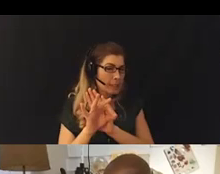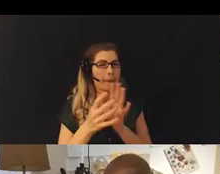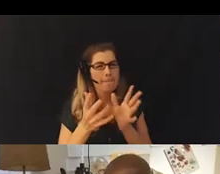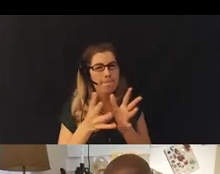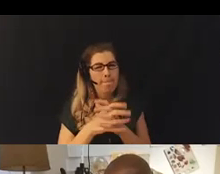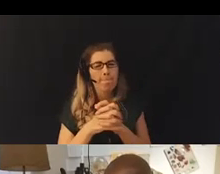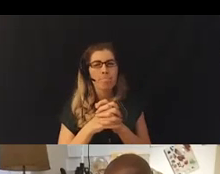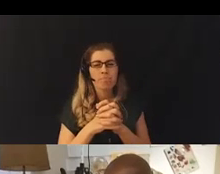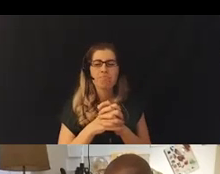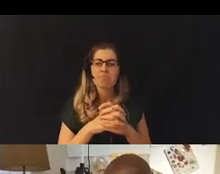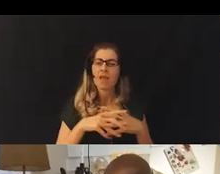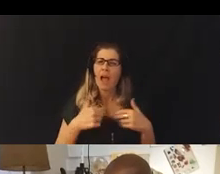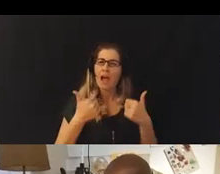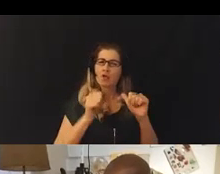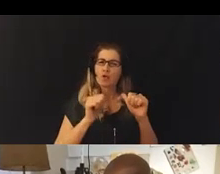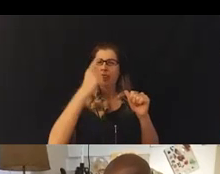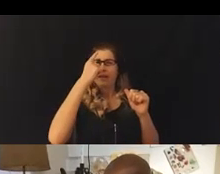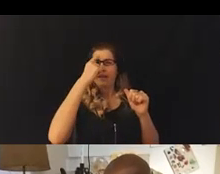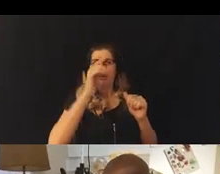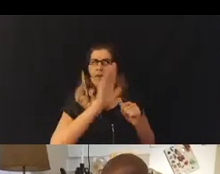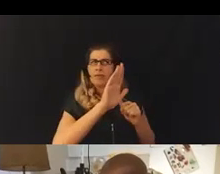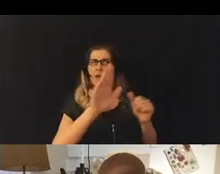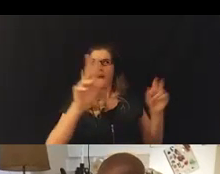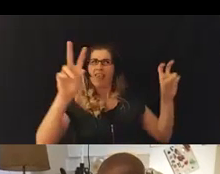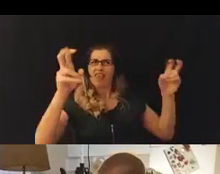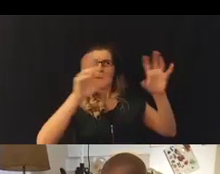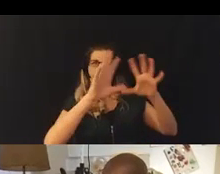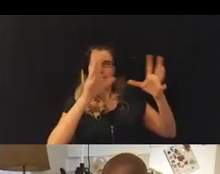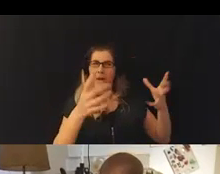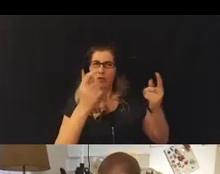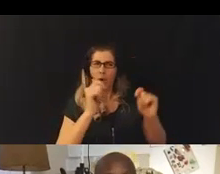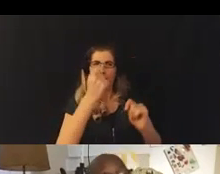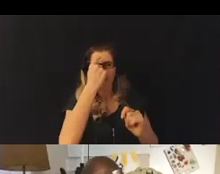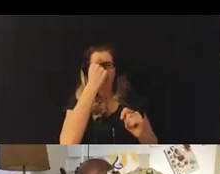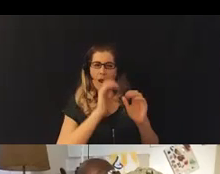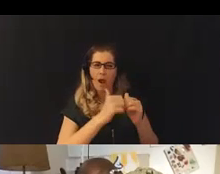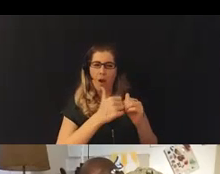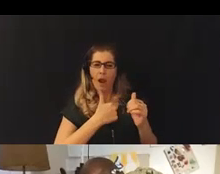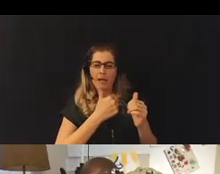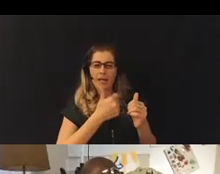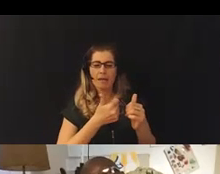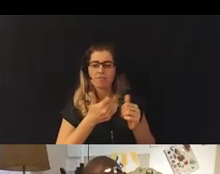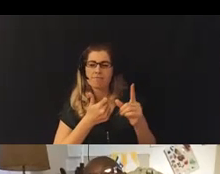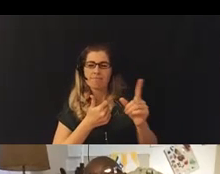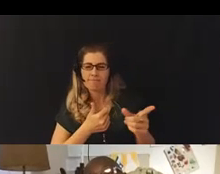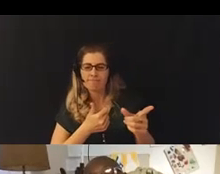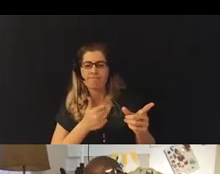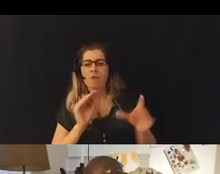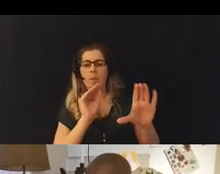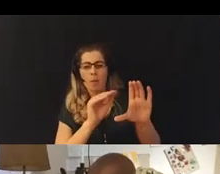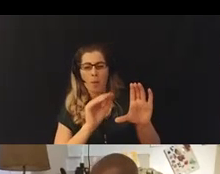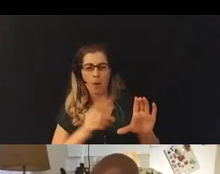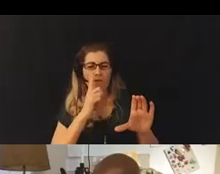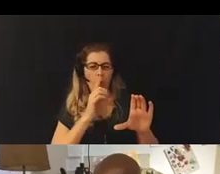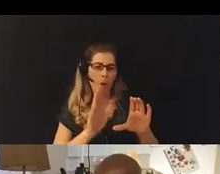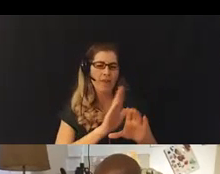I really just try to think about the large themes that students name and see where we can plug in some of the core competencies or skills that I think